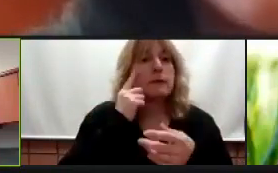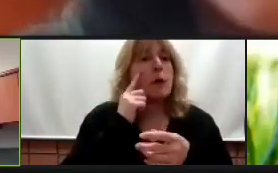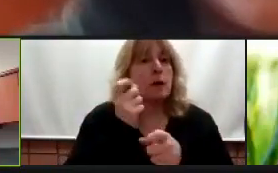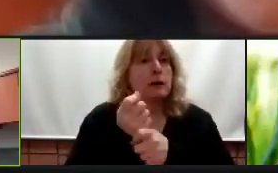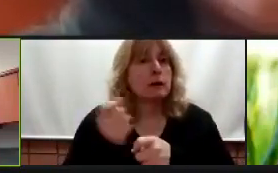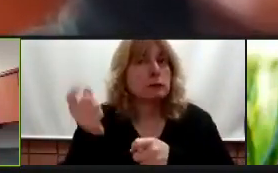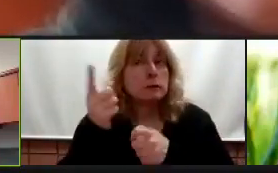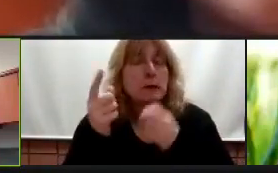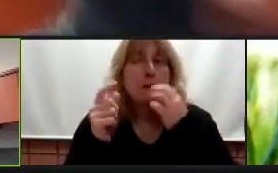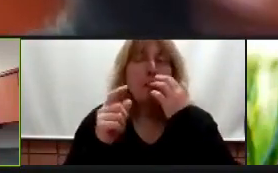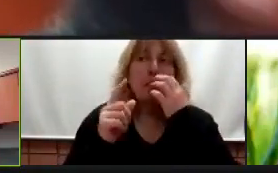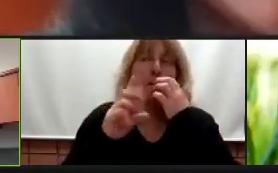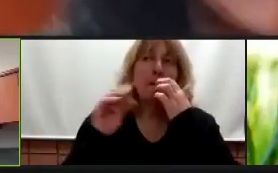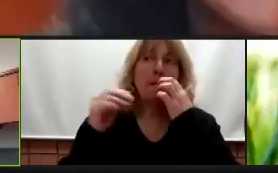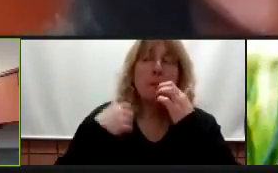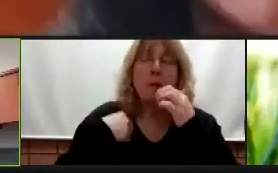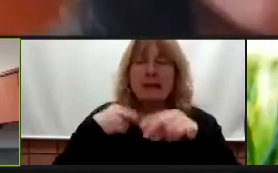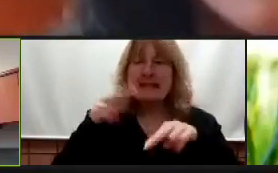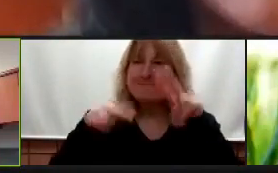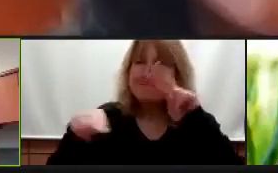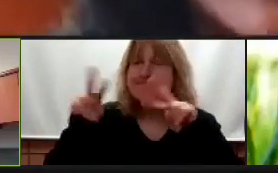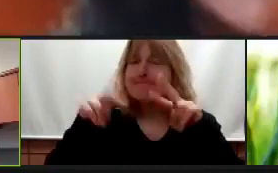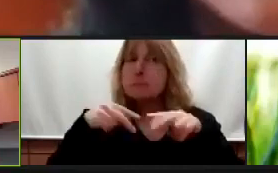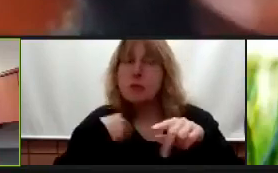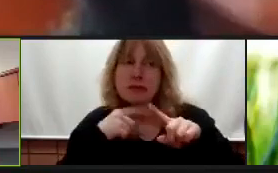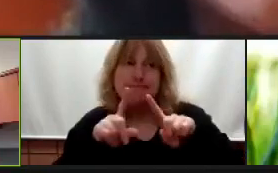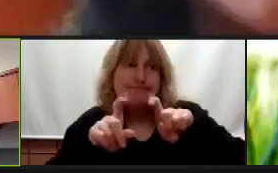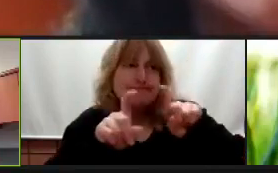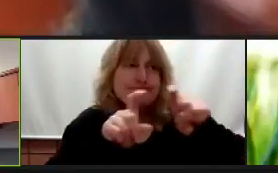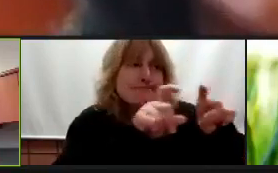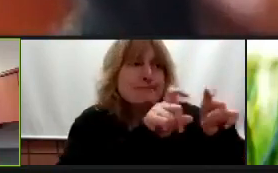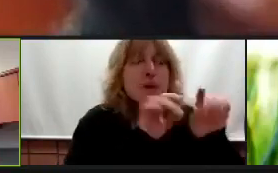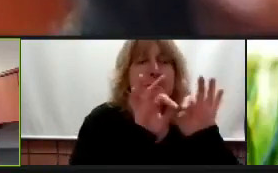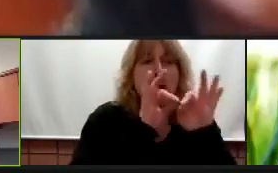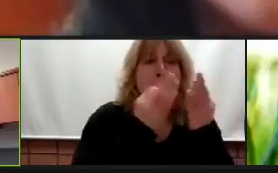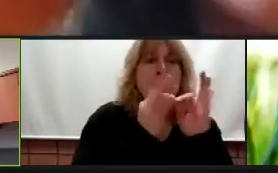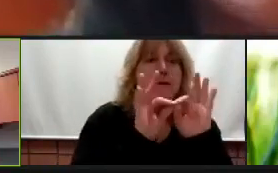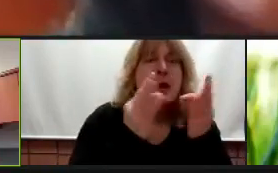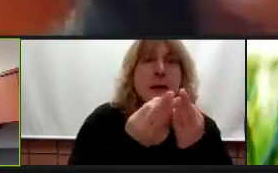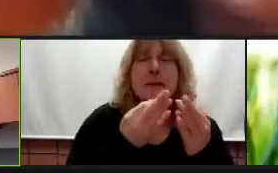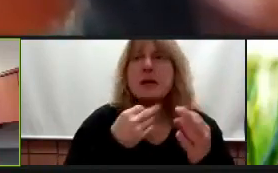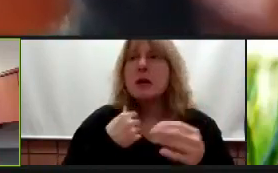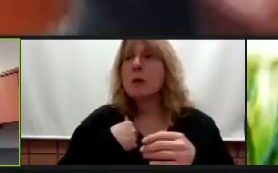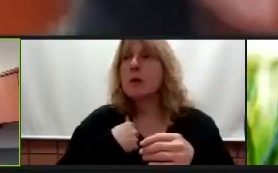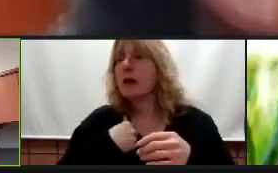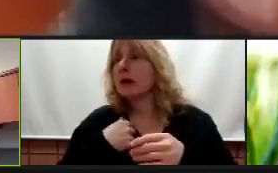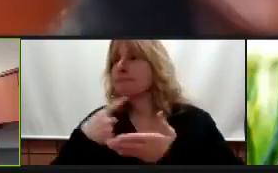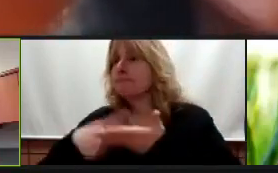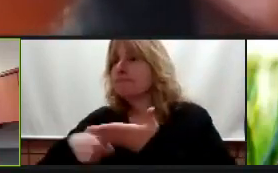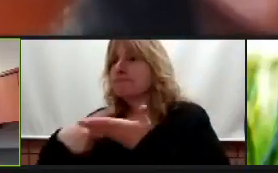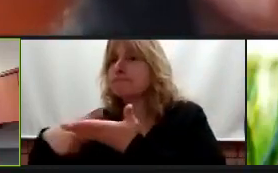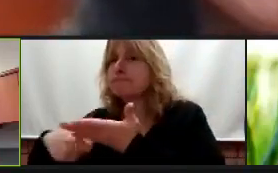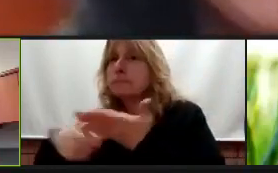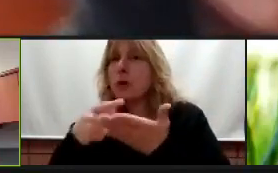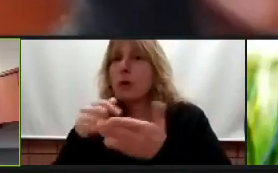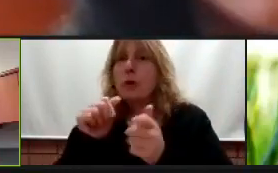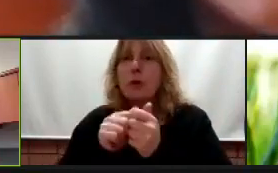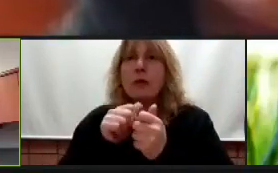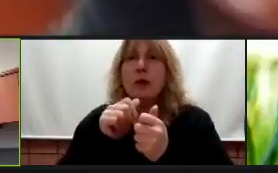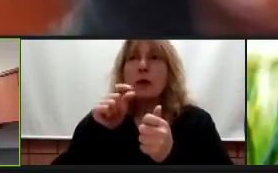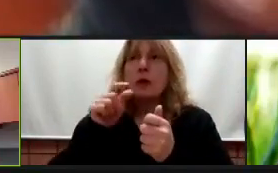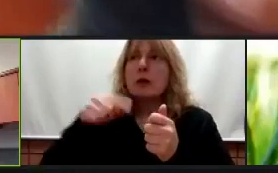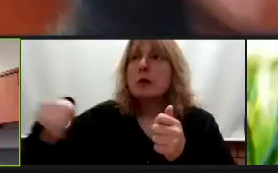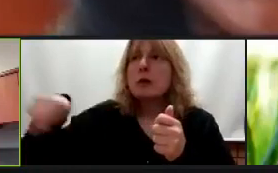it, we believe from surveying our families and from conversation with our stakeholders that there will still be a population of